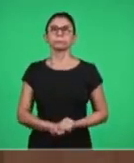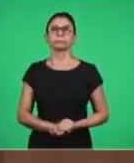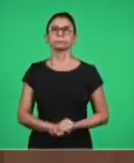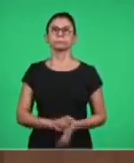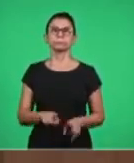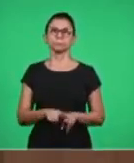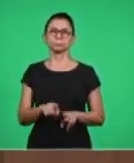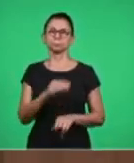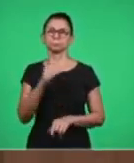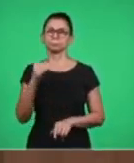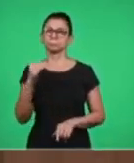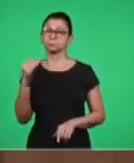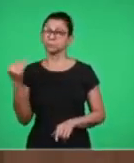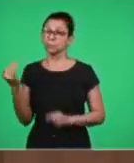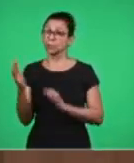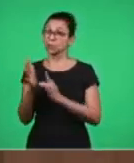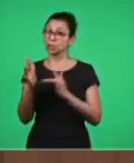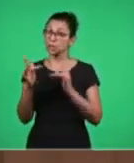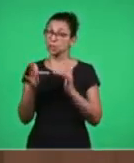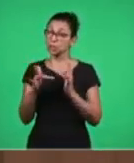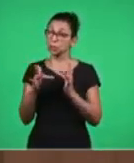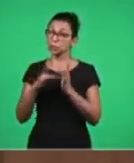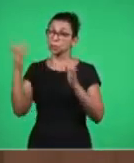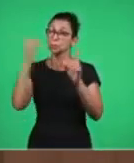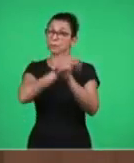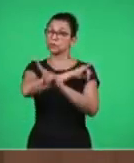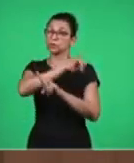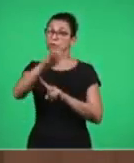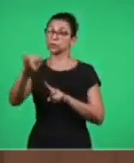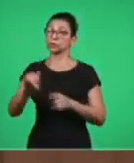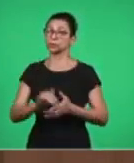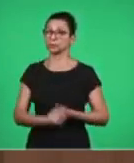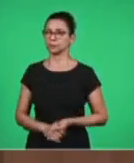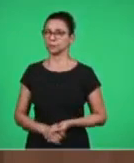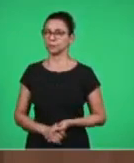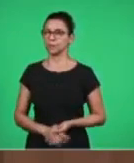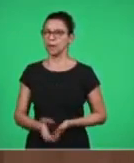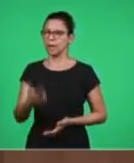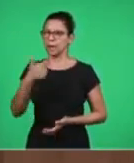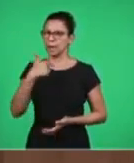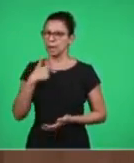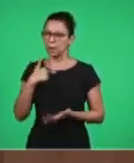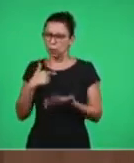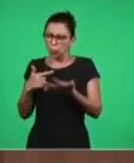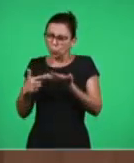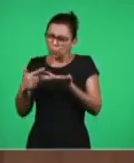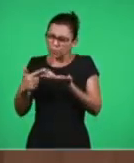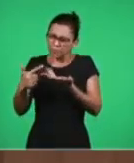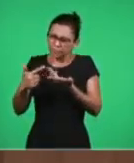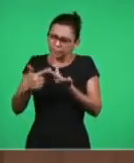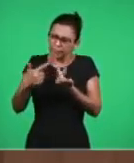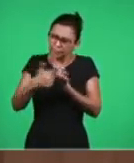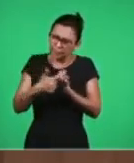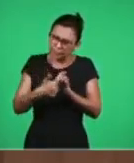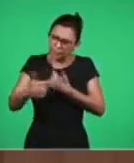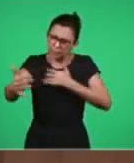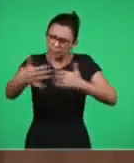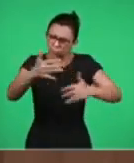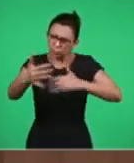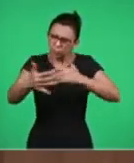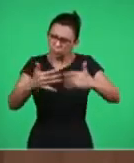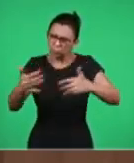So he prophesies, how many times I wanted to gather you as a chicken gather